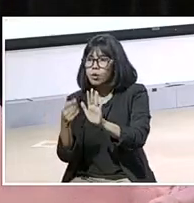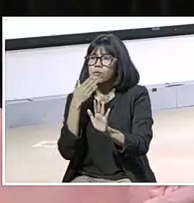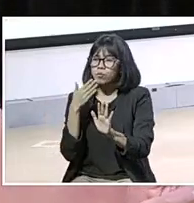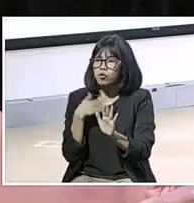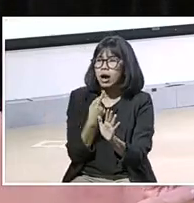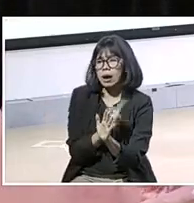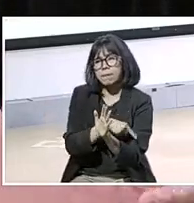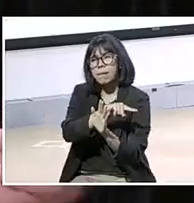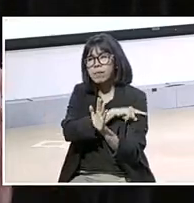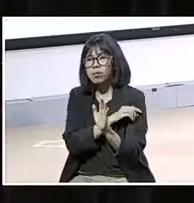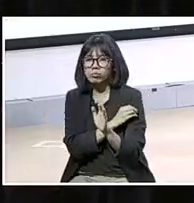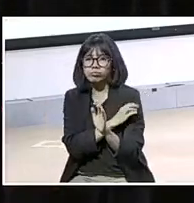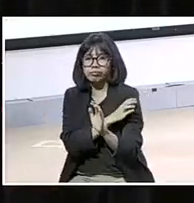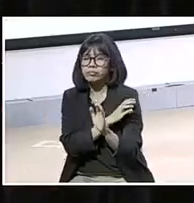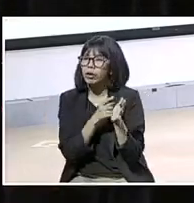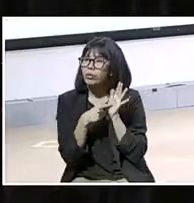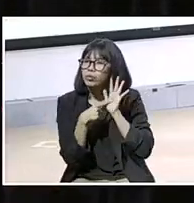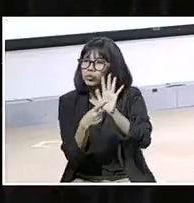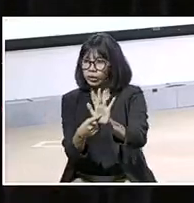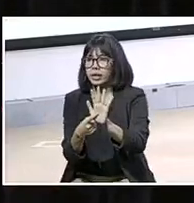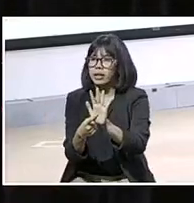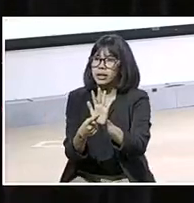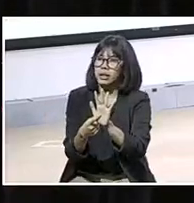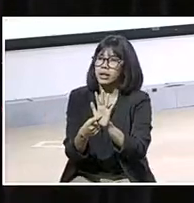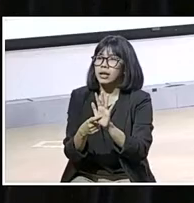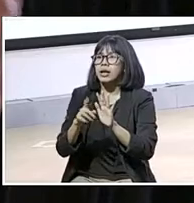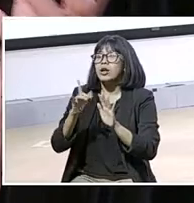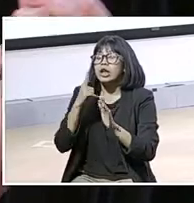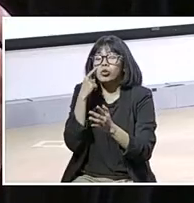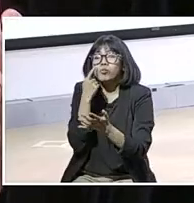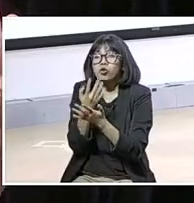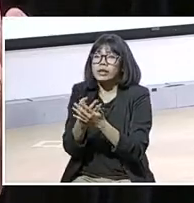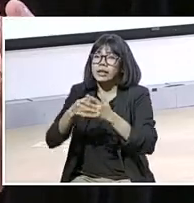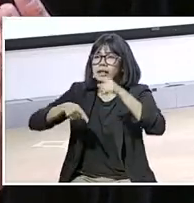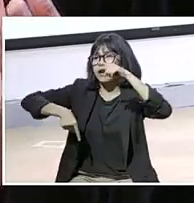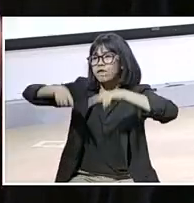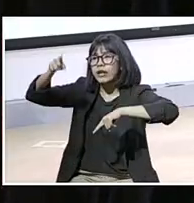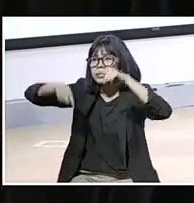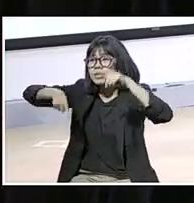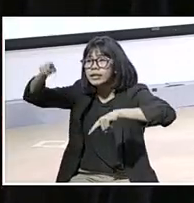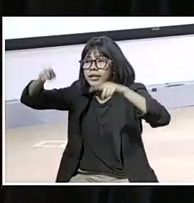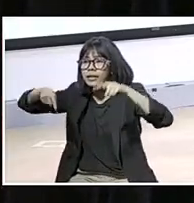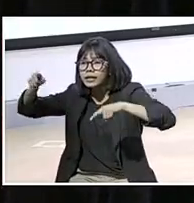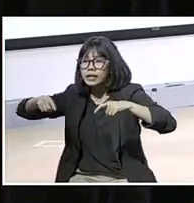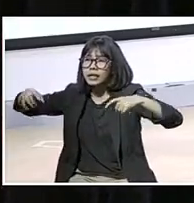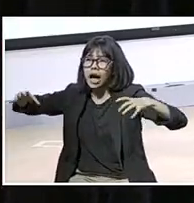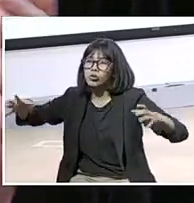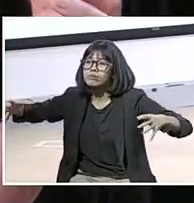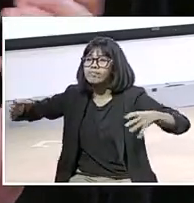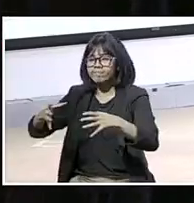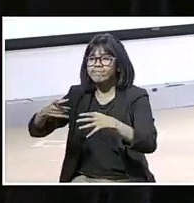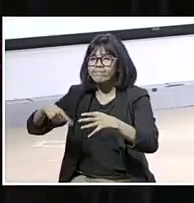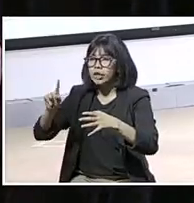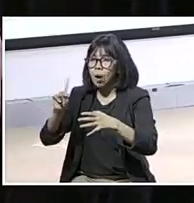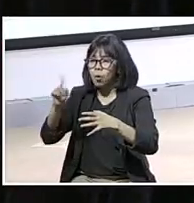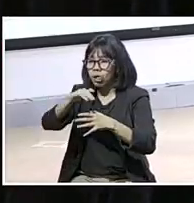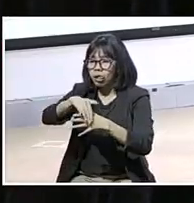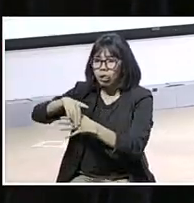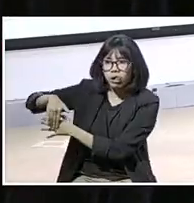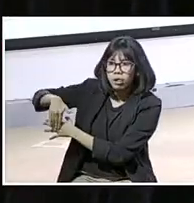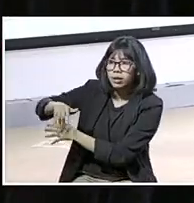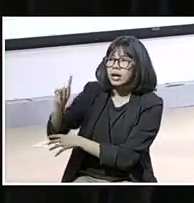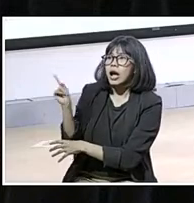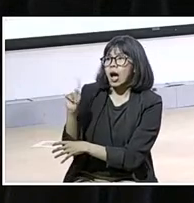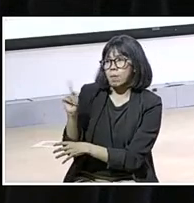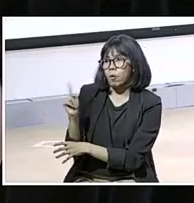of thinking, and that's the diversity that I think makes this world great. Is together, you know,